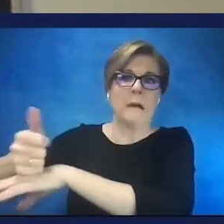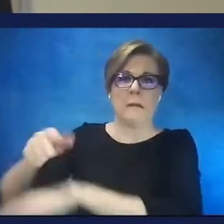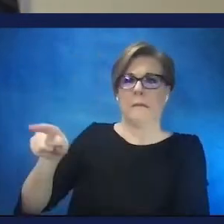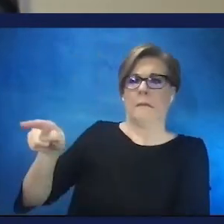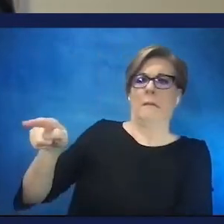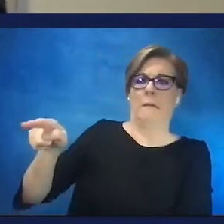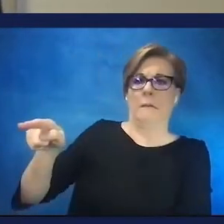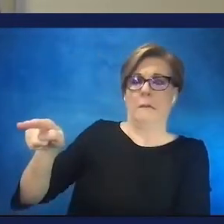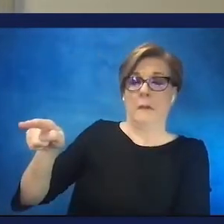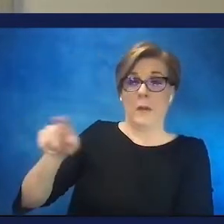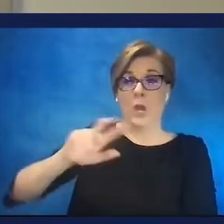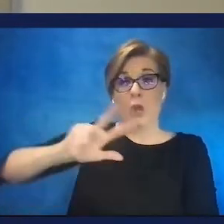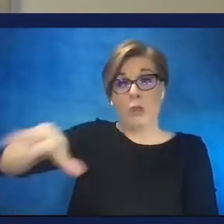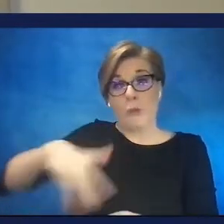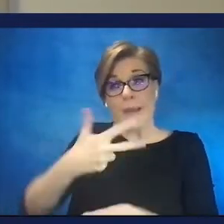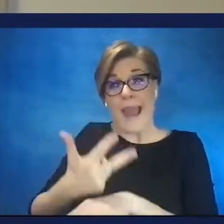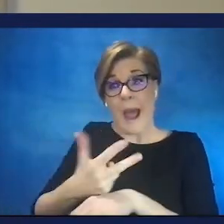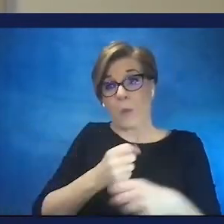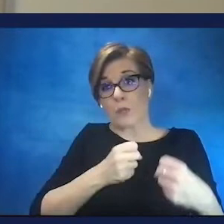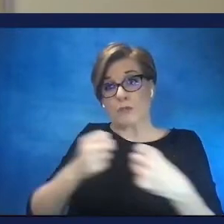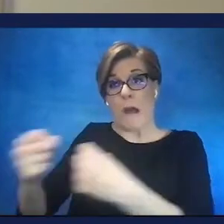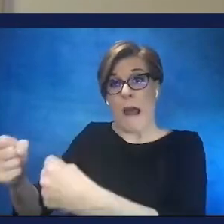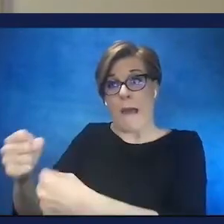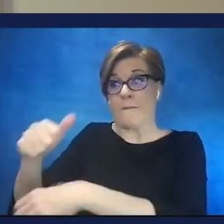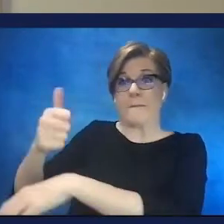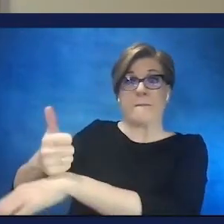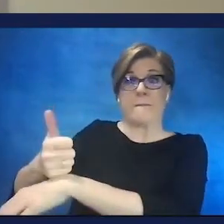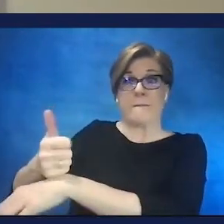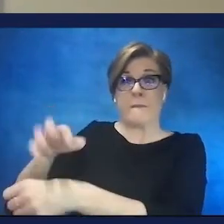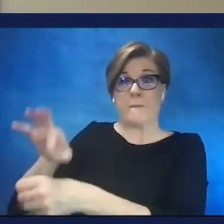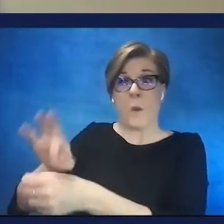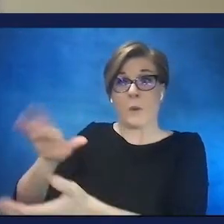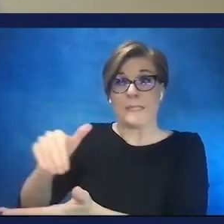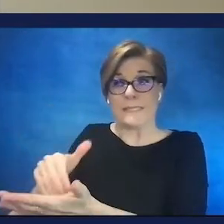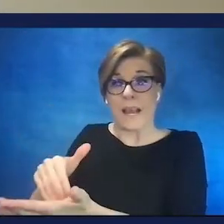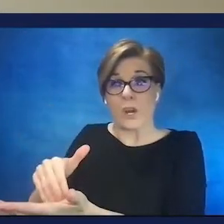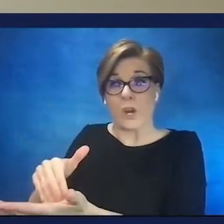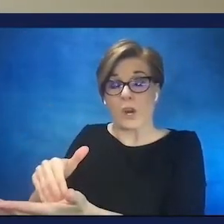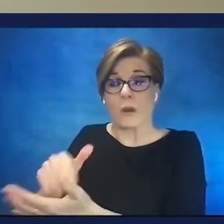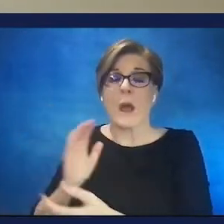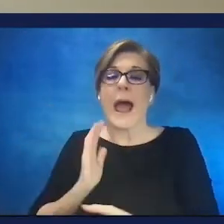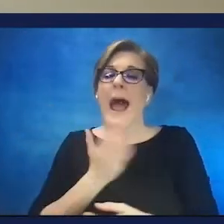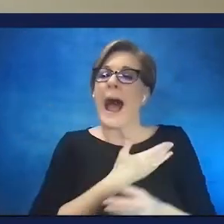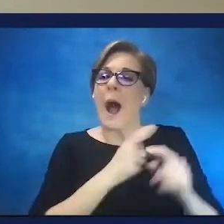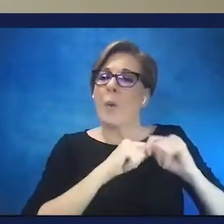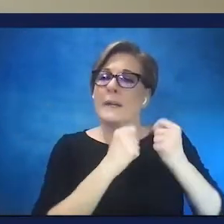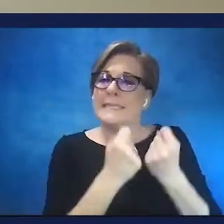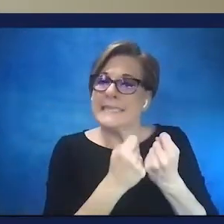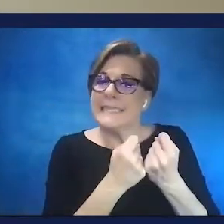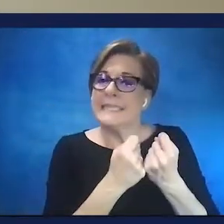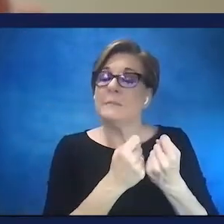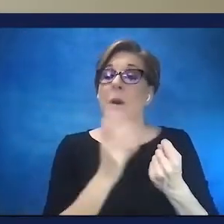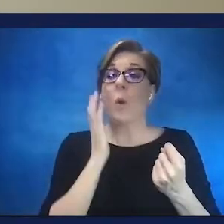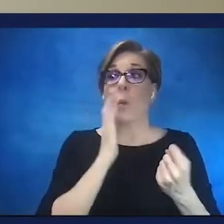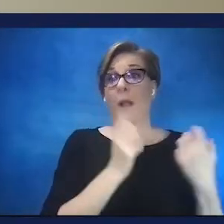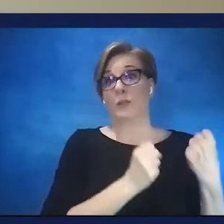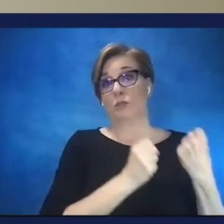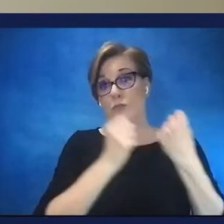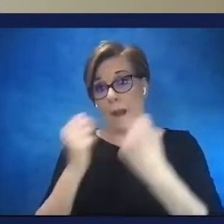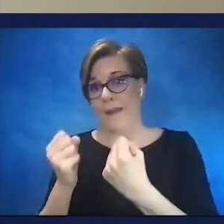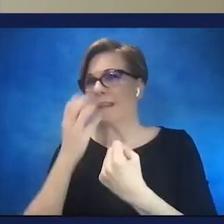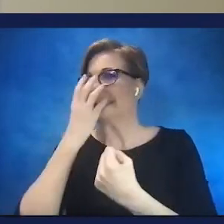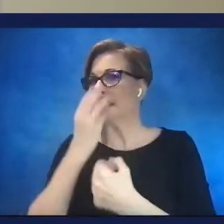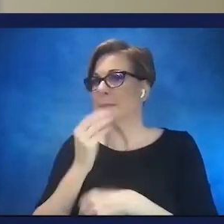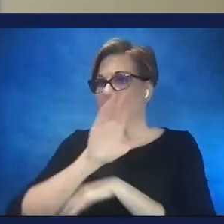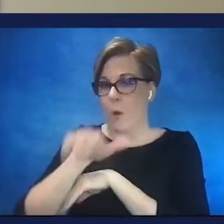County. So it's a little over a 3-hour drive for us to get there. We have to have our team that's going to be working that voting location stay the night